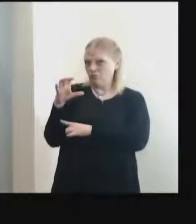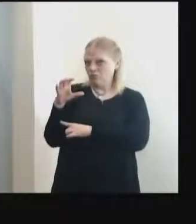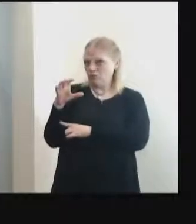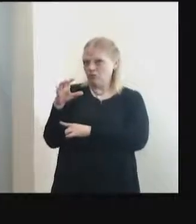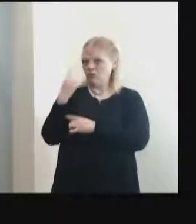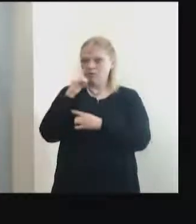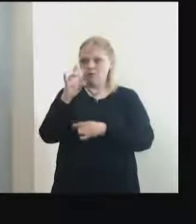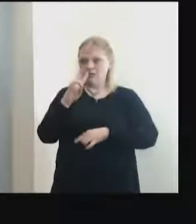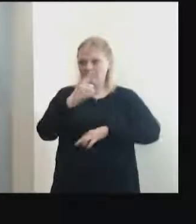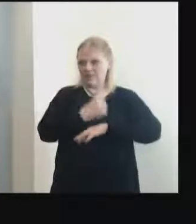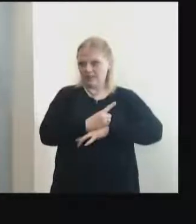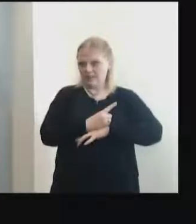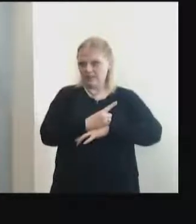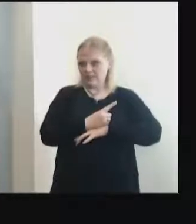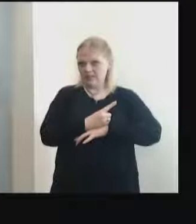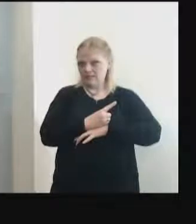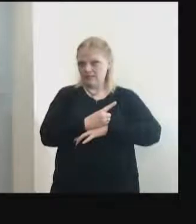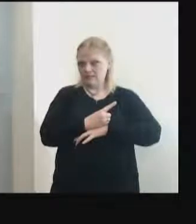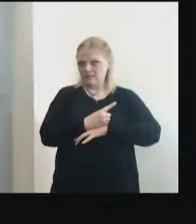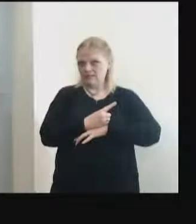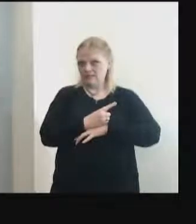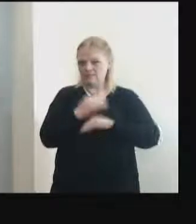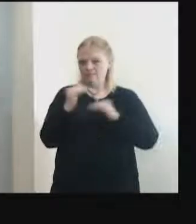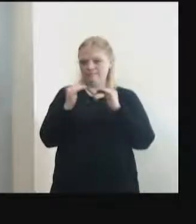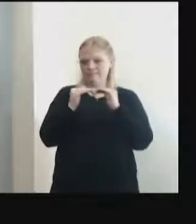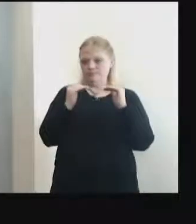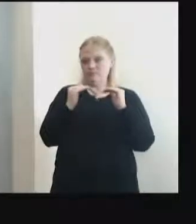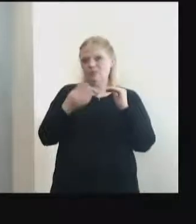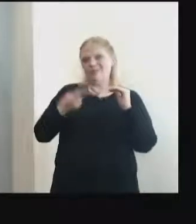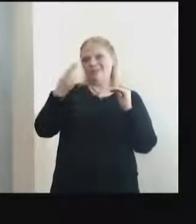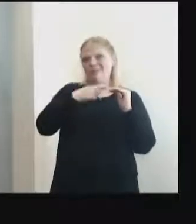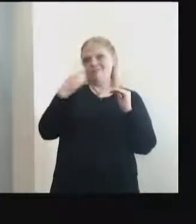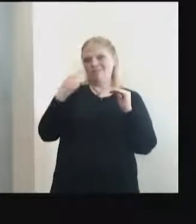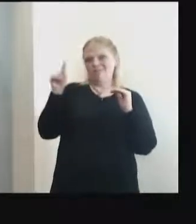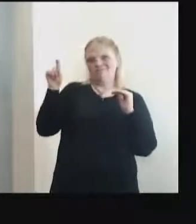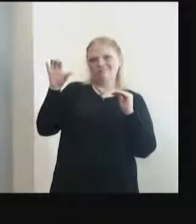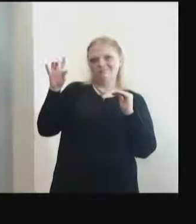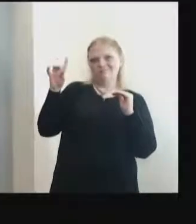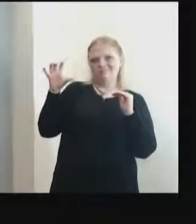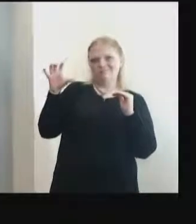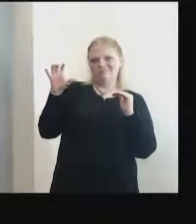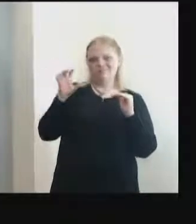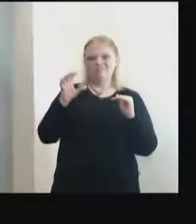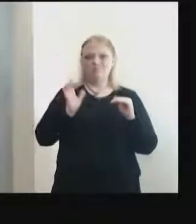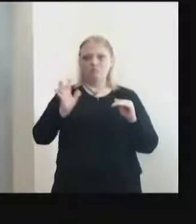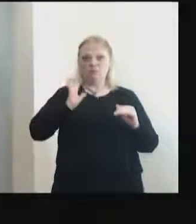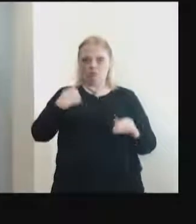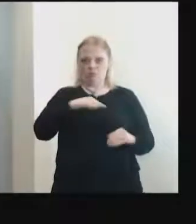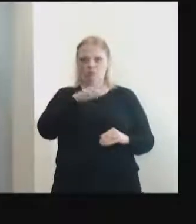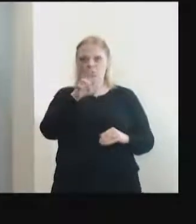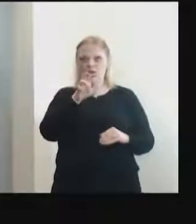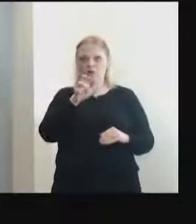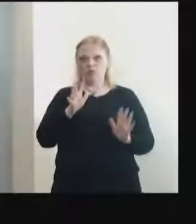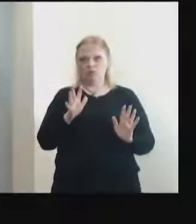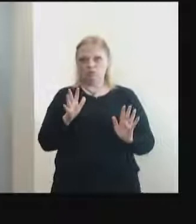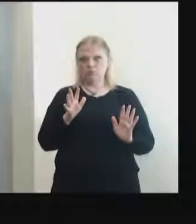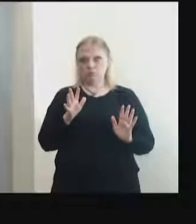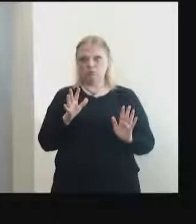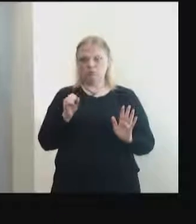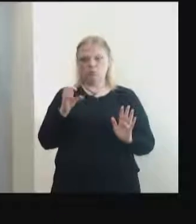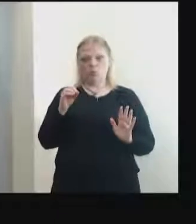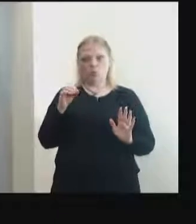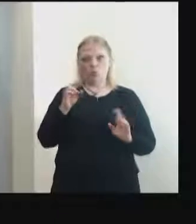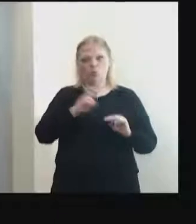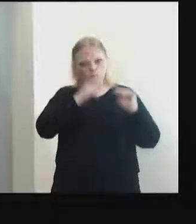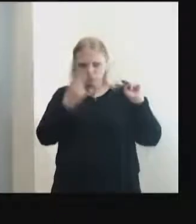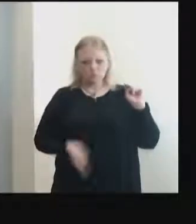7-day period is equivalent to a high risk of transmission. We were in the 300s not that long ago, so we have seen a big drop, but we're